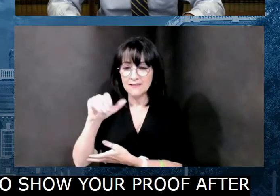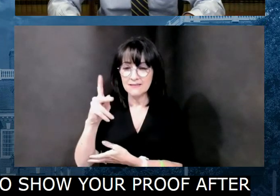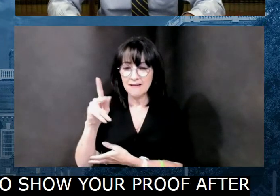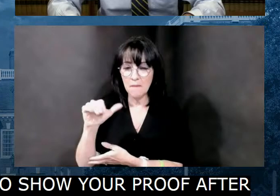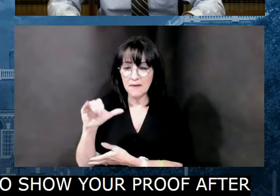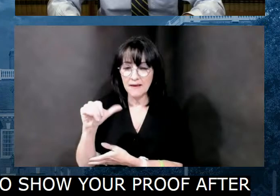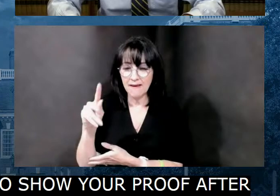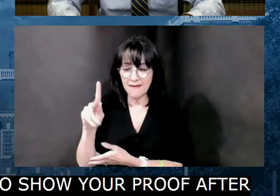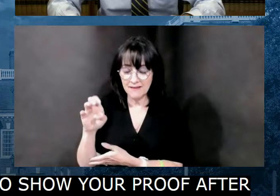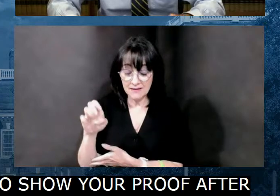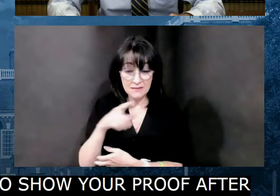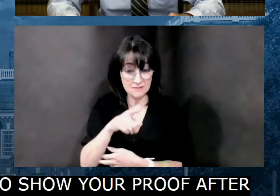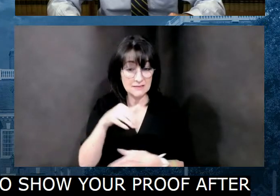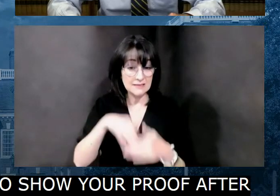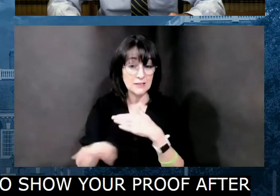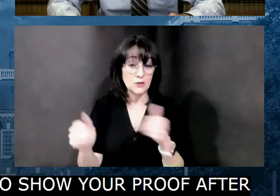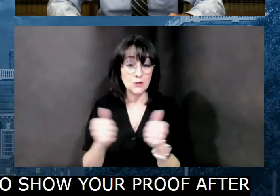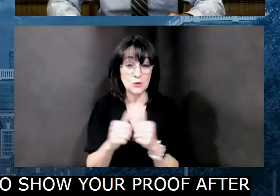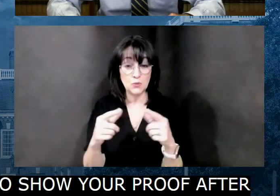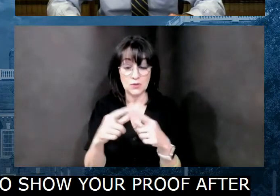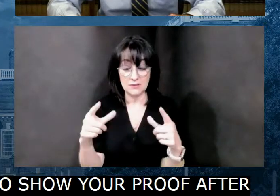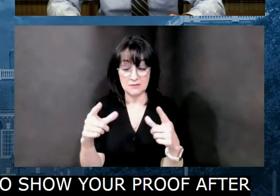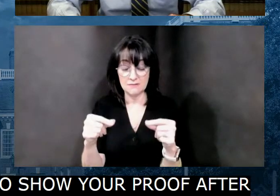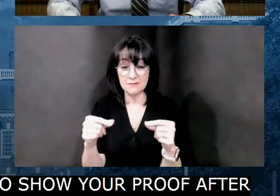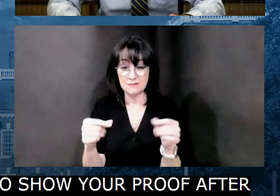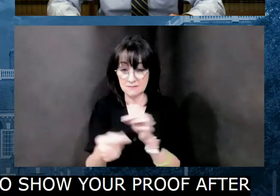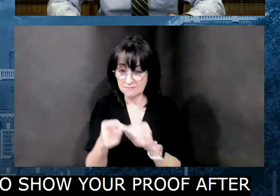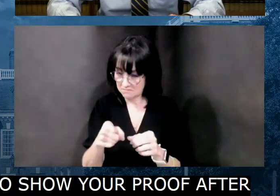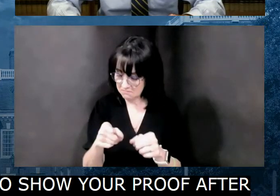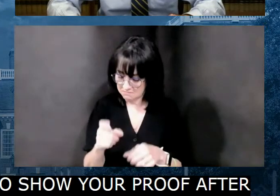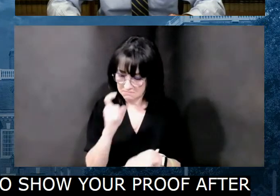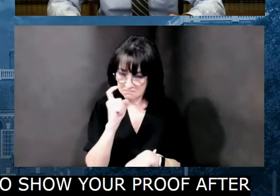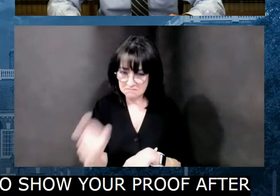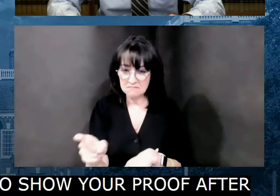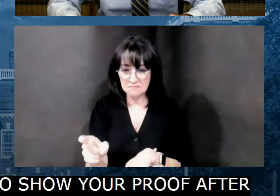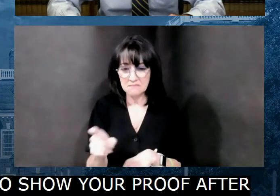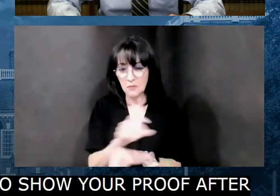your vaccination card and you get a free cookie and